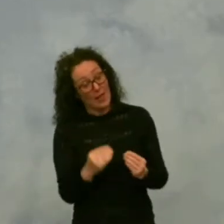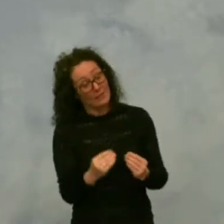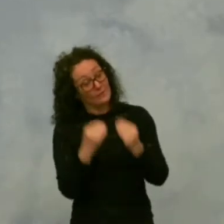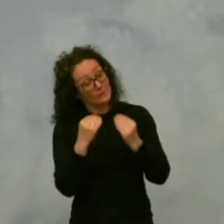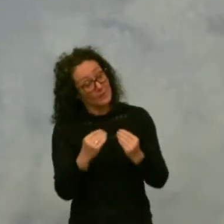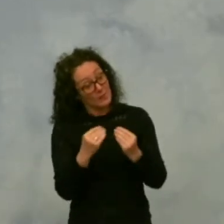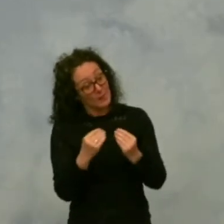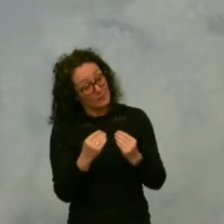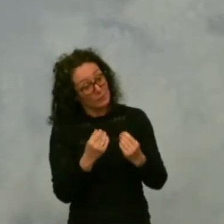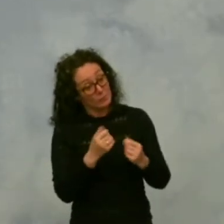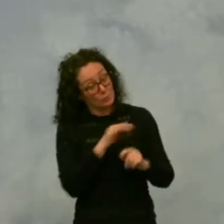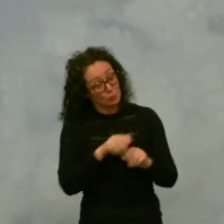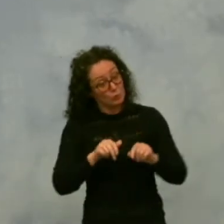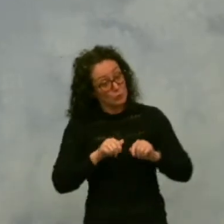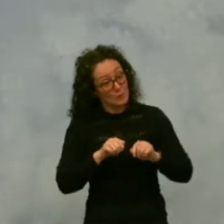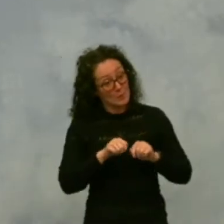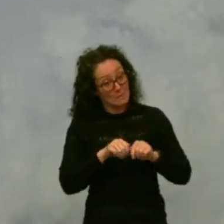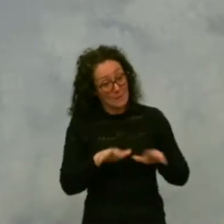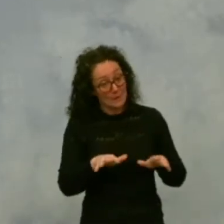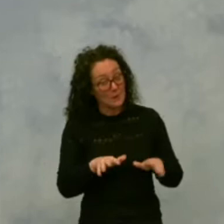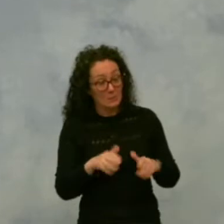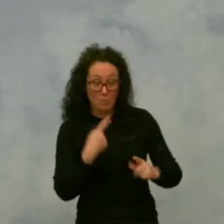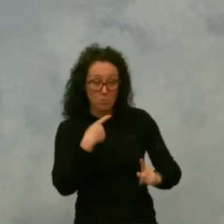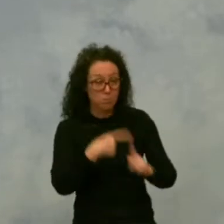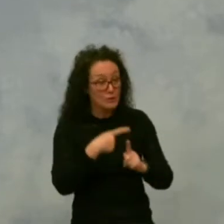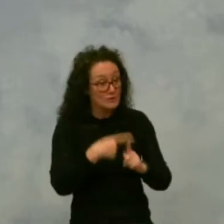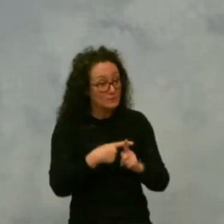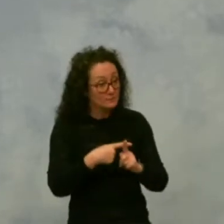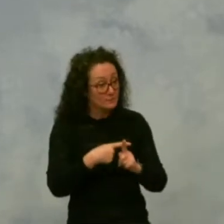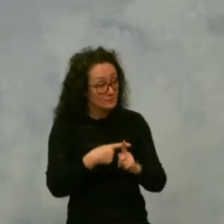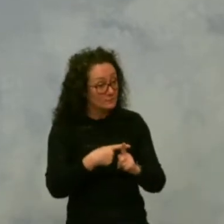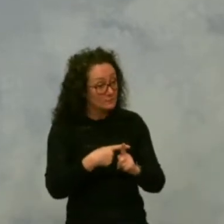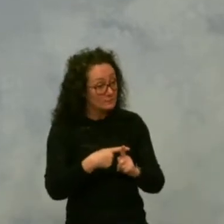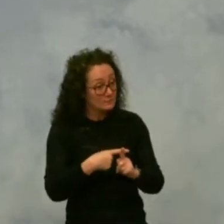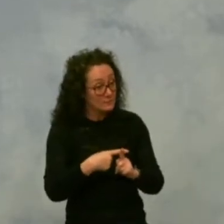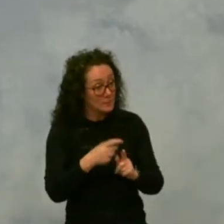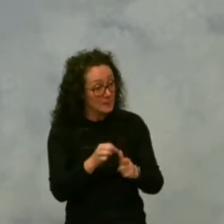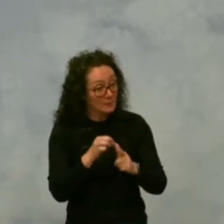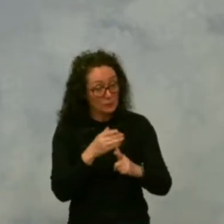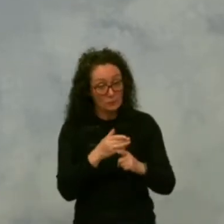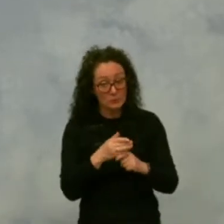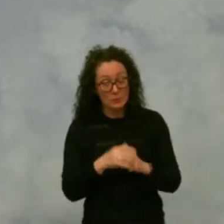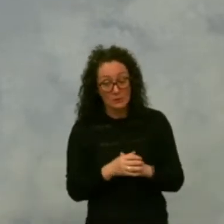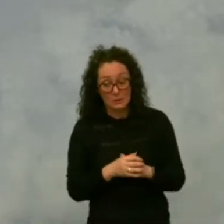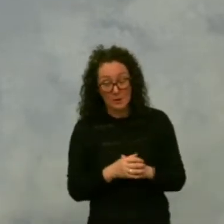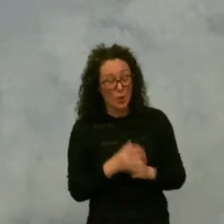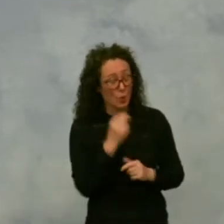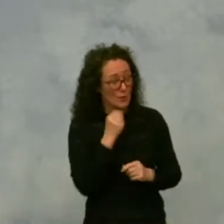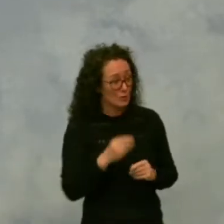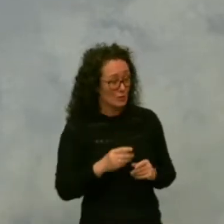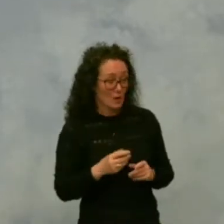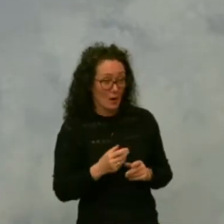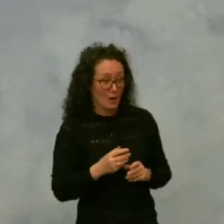media that in terms of the applicants coming through. Obviously we use all of our strands, so